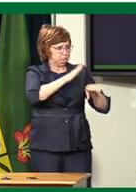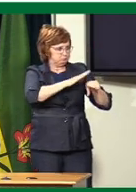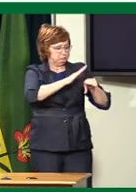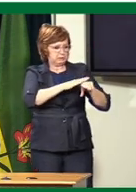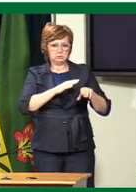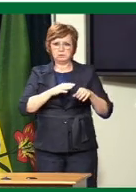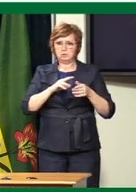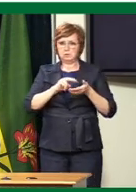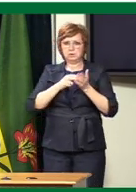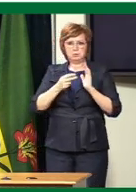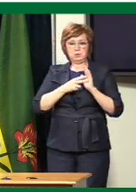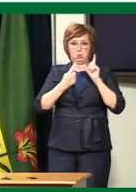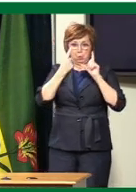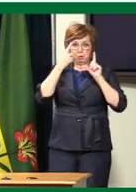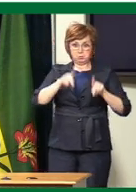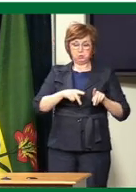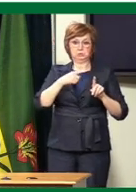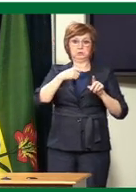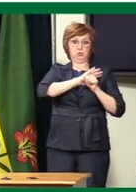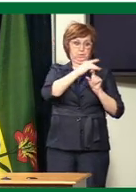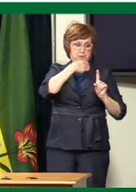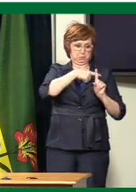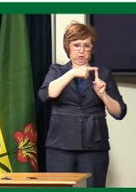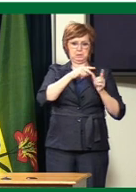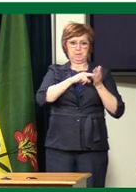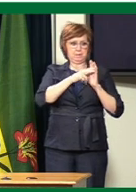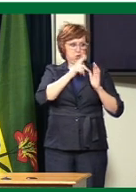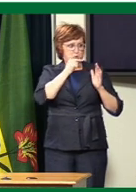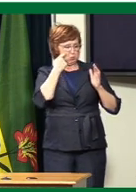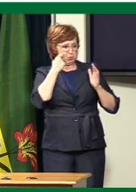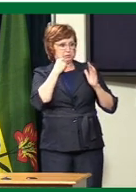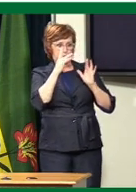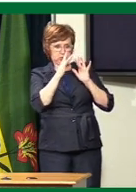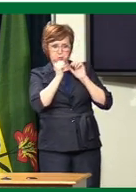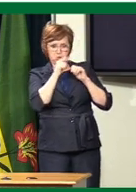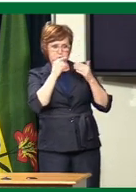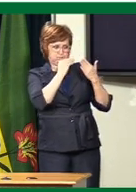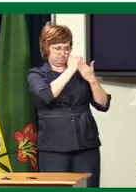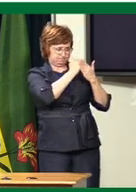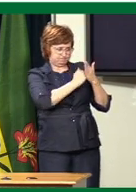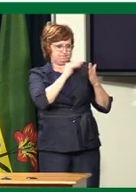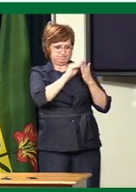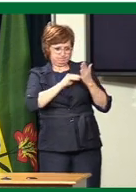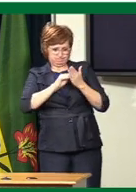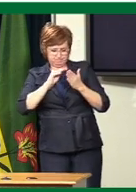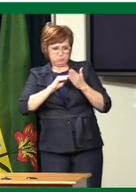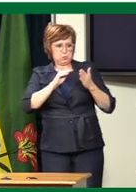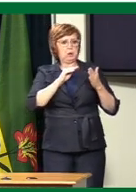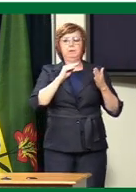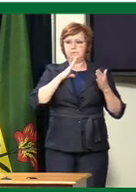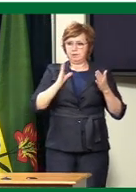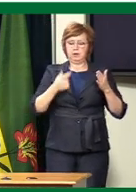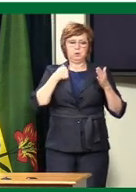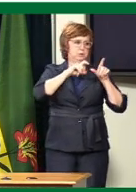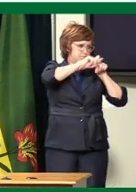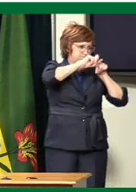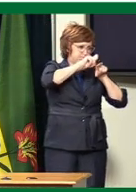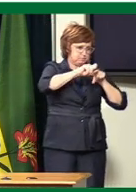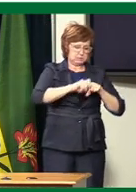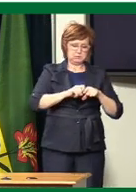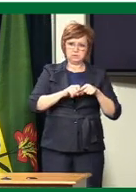of work for contact tracers over the 2-week time period post-positive result. But that work can grow